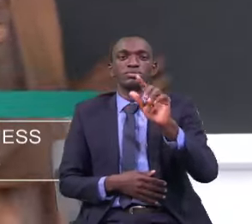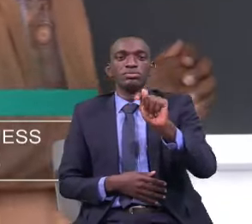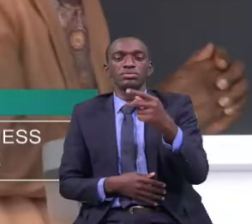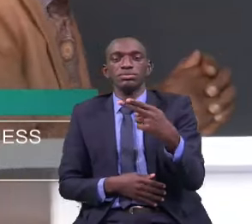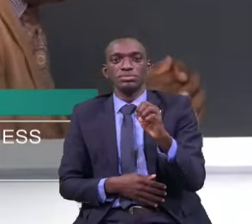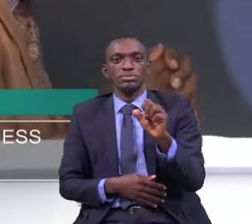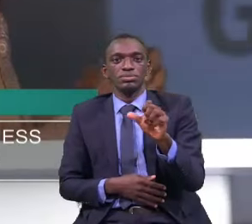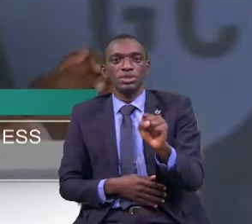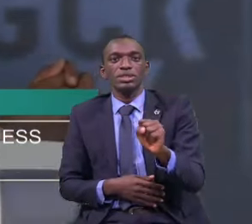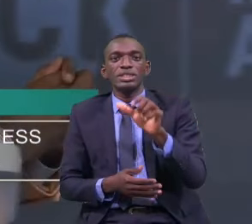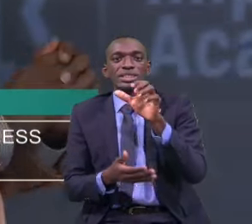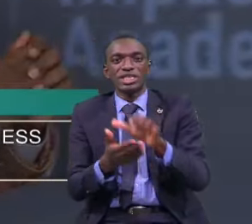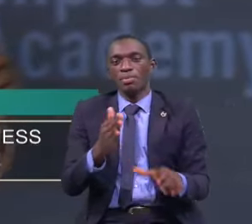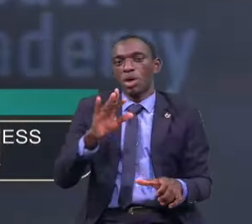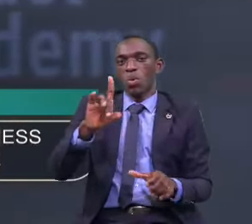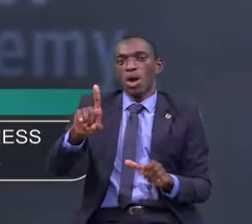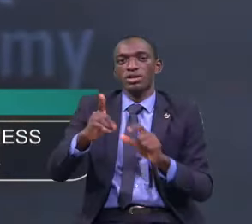11.